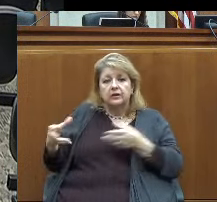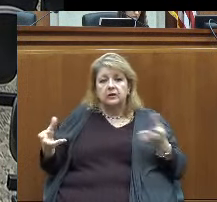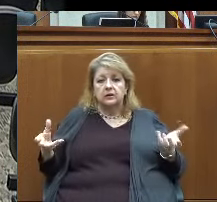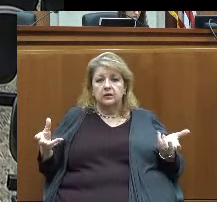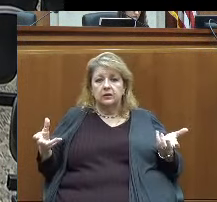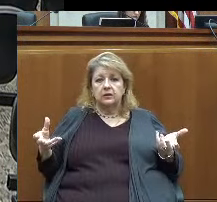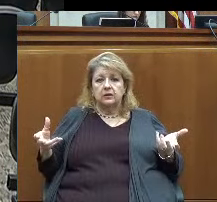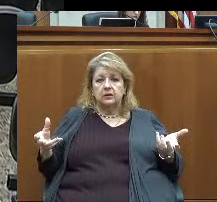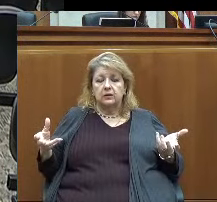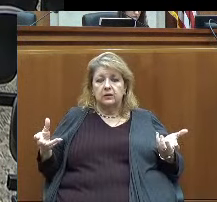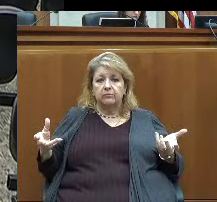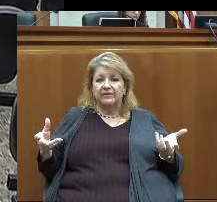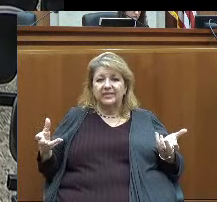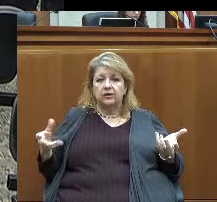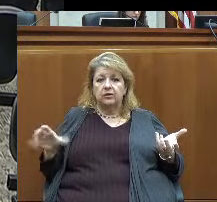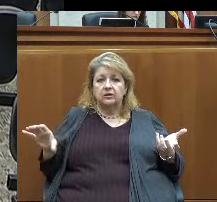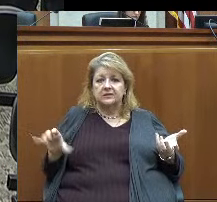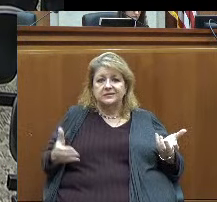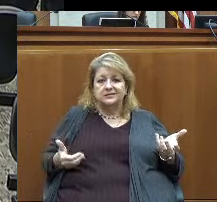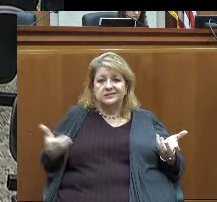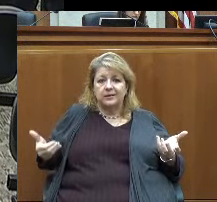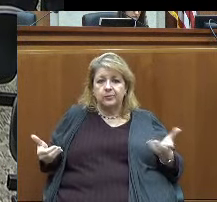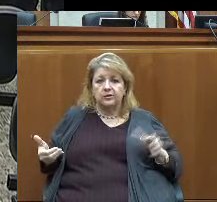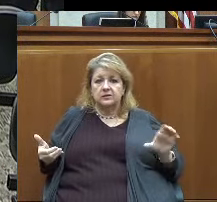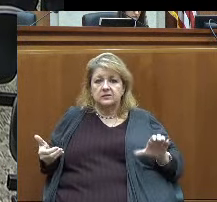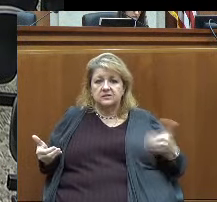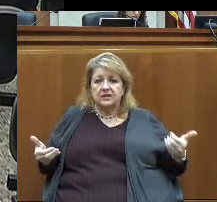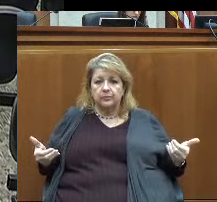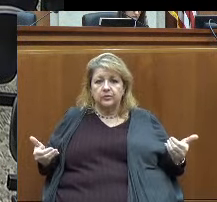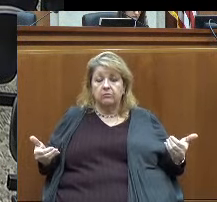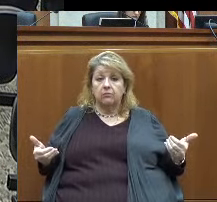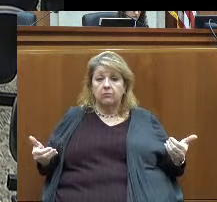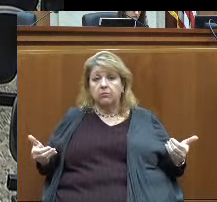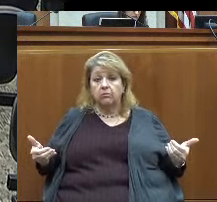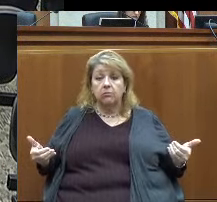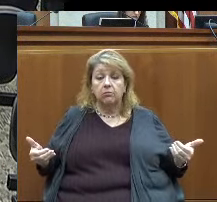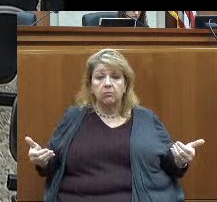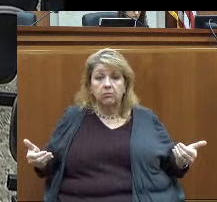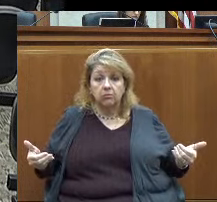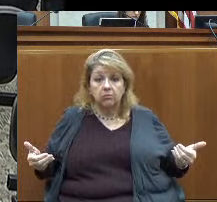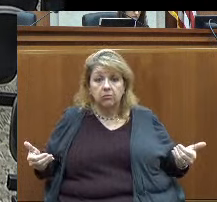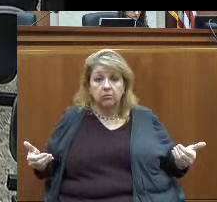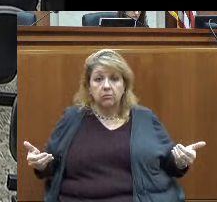doesn't seem like the left hand is talking to the right hand. And we've got a forecast in place